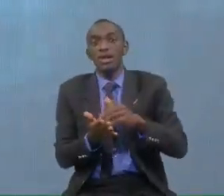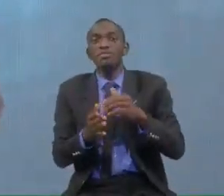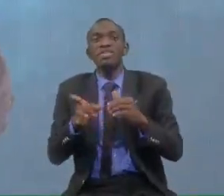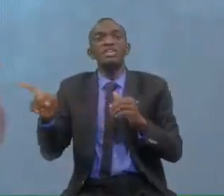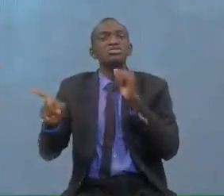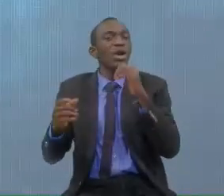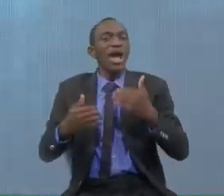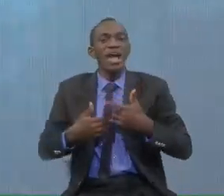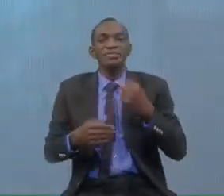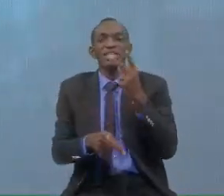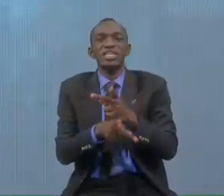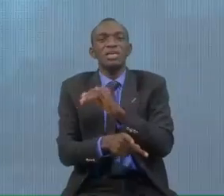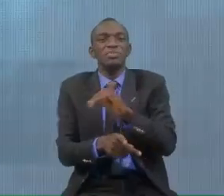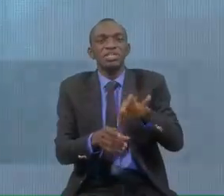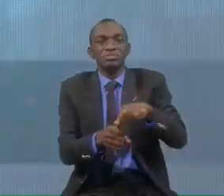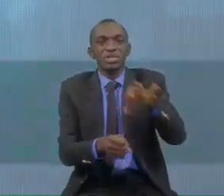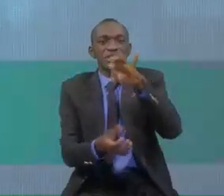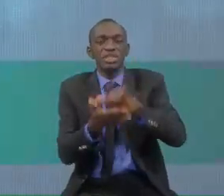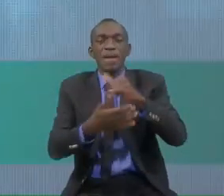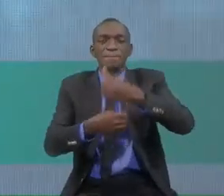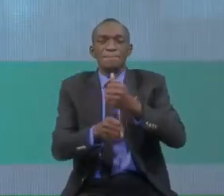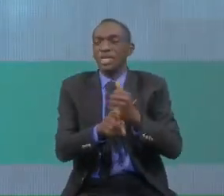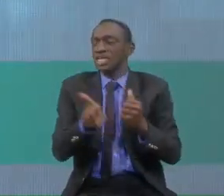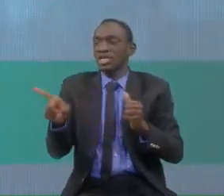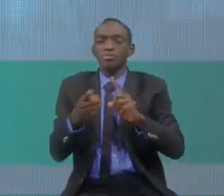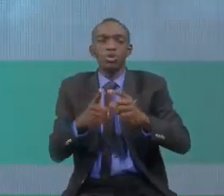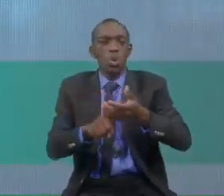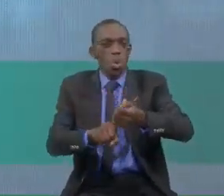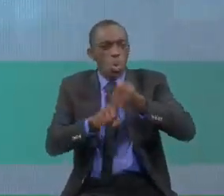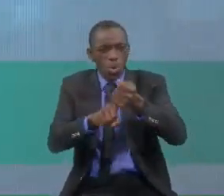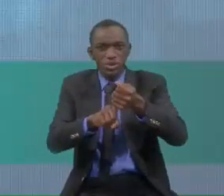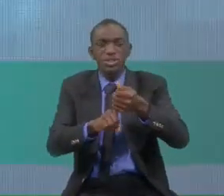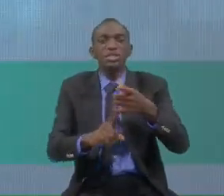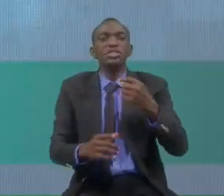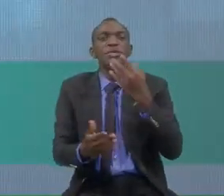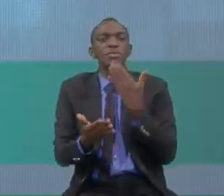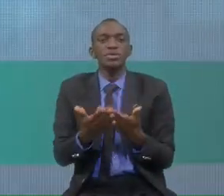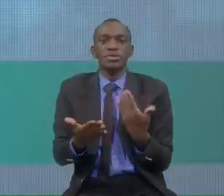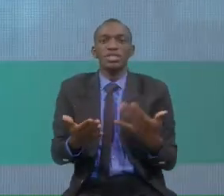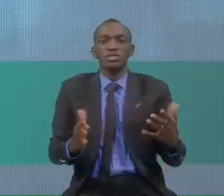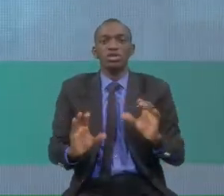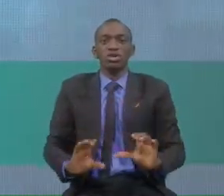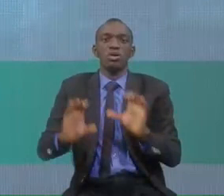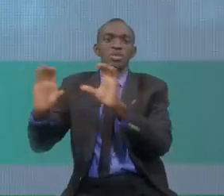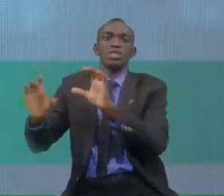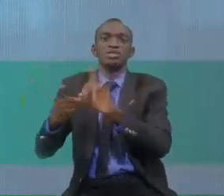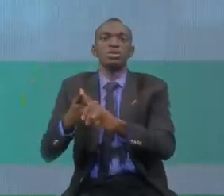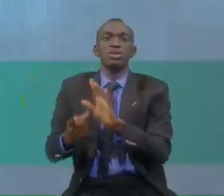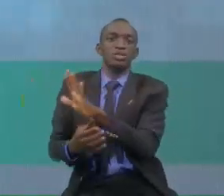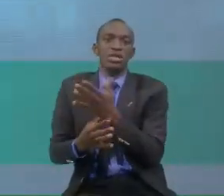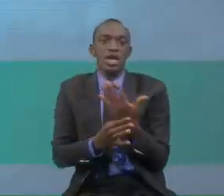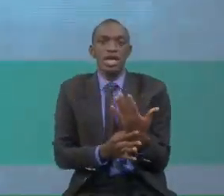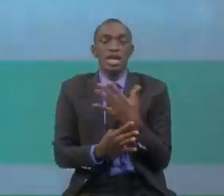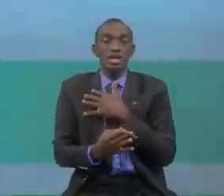that good thing that was committed into their hands, and to keep that by the Holy Ghost,